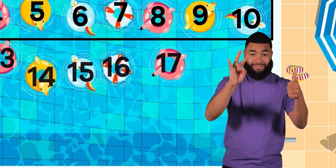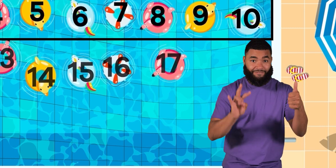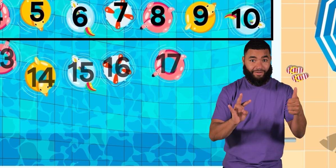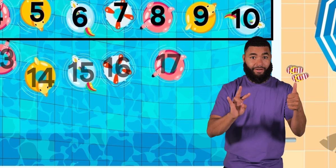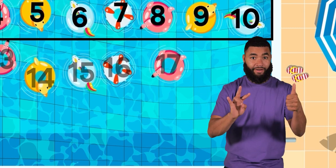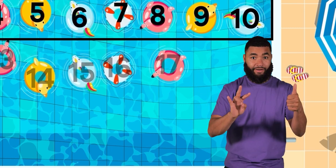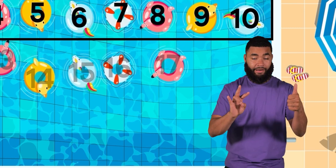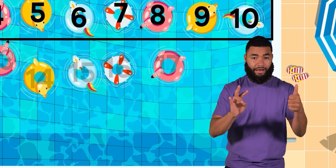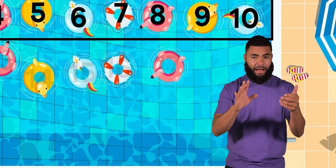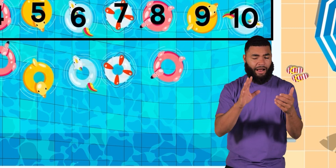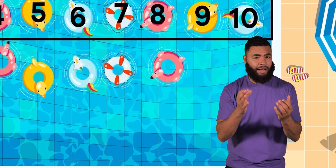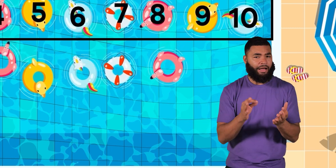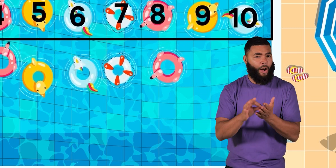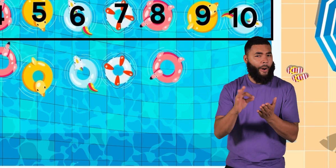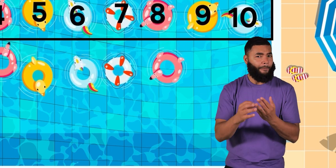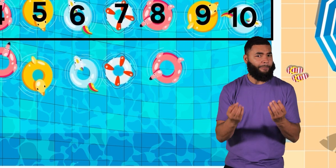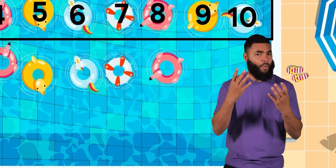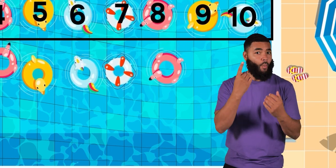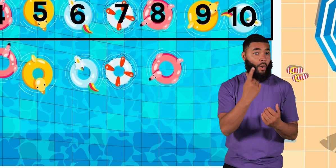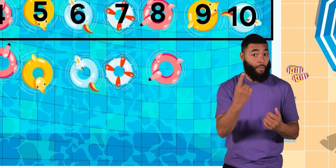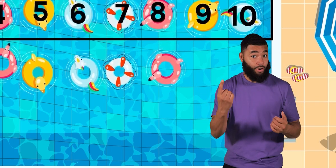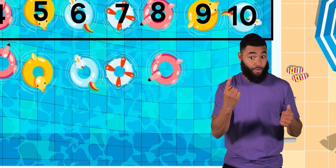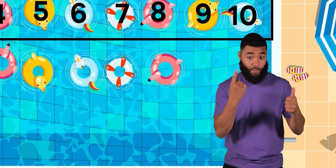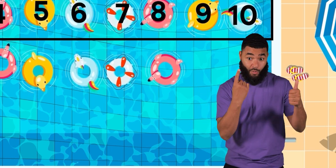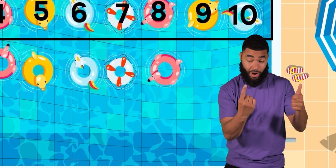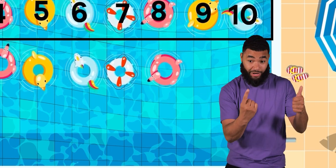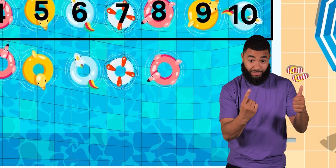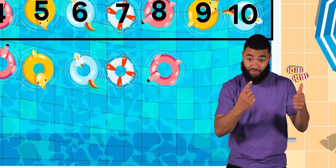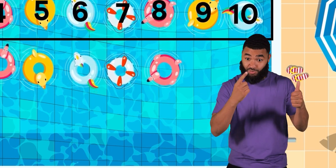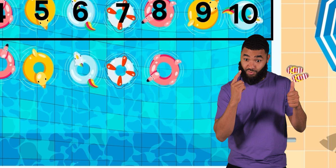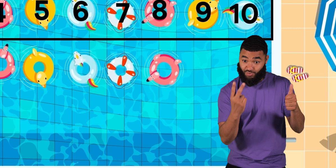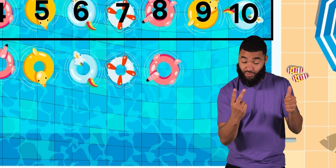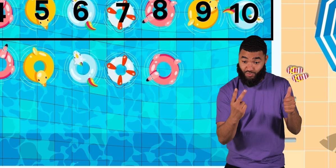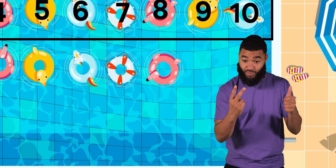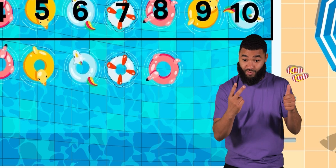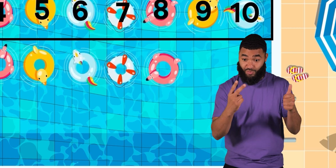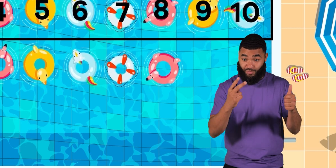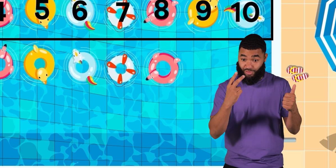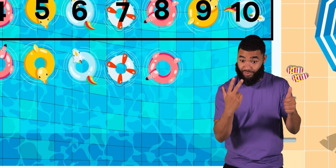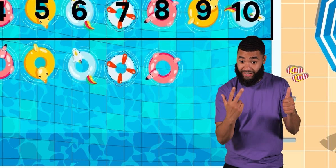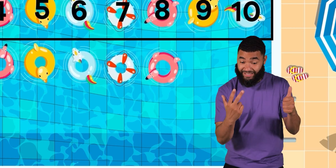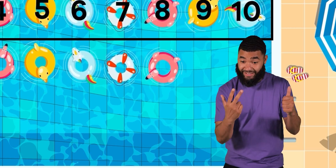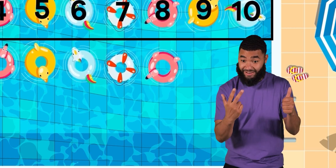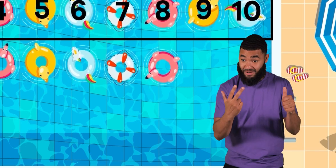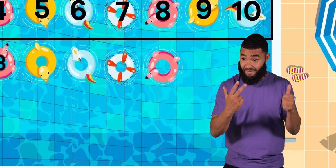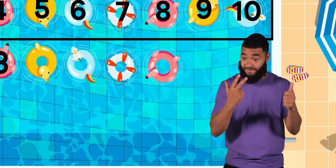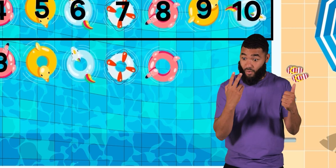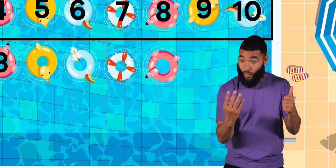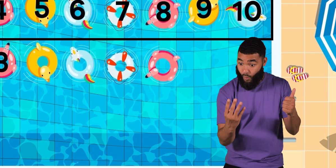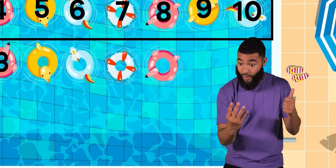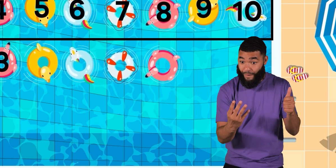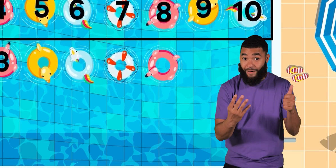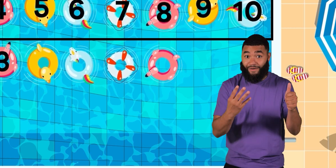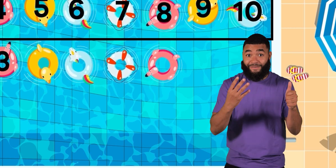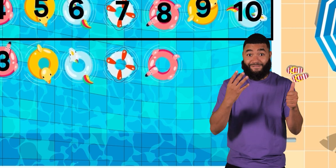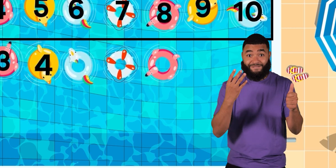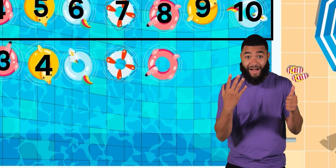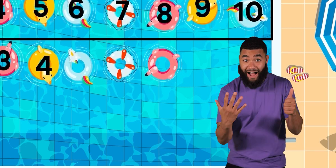how many ones? let's count together. one two three